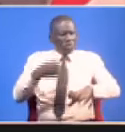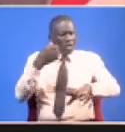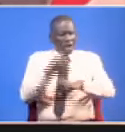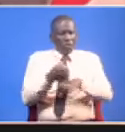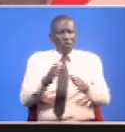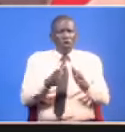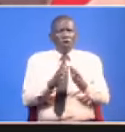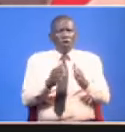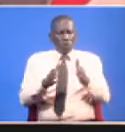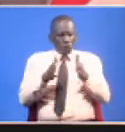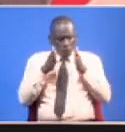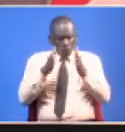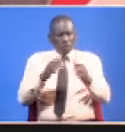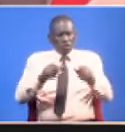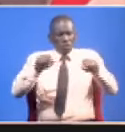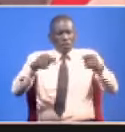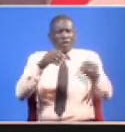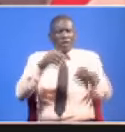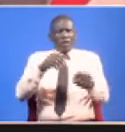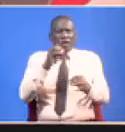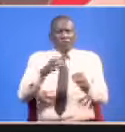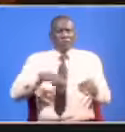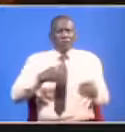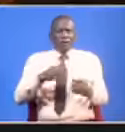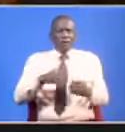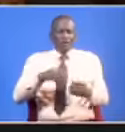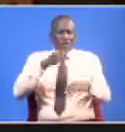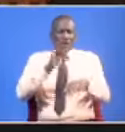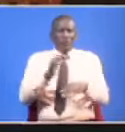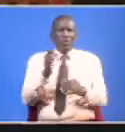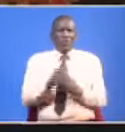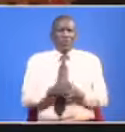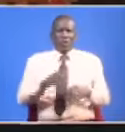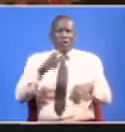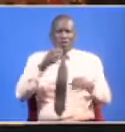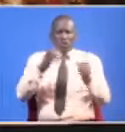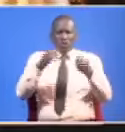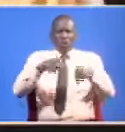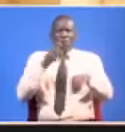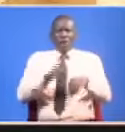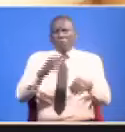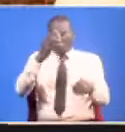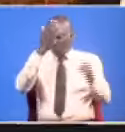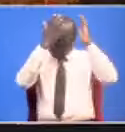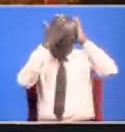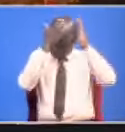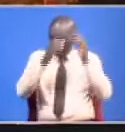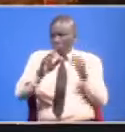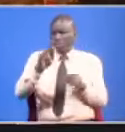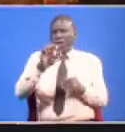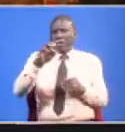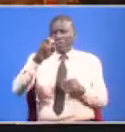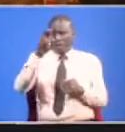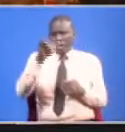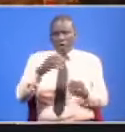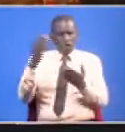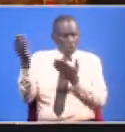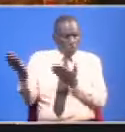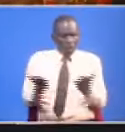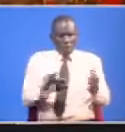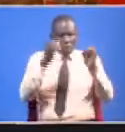or looking for revenge when you feel hurt in your honor. The new Embu Bishop Kimani Ndungu welcomed his new